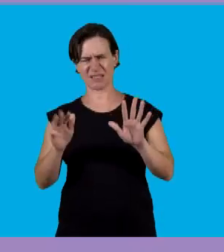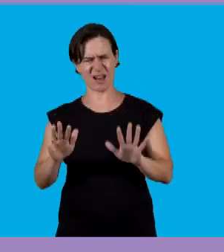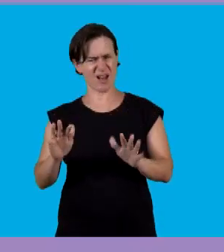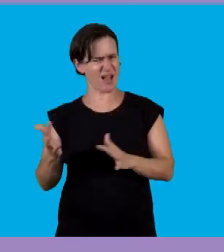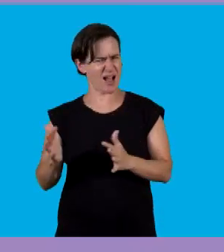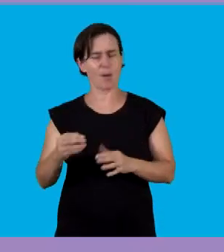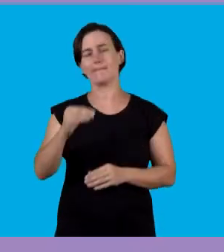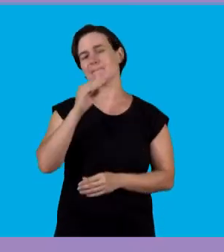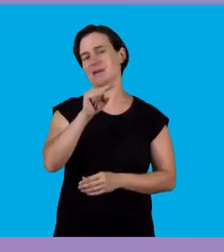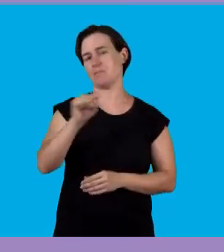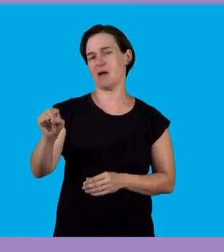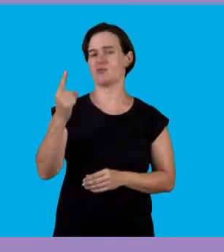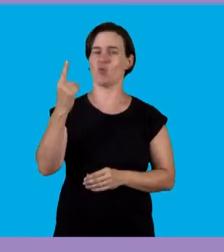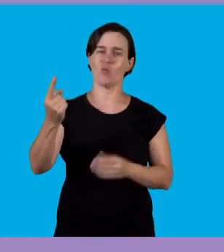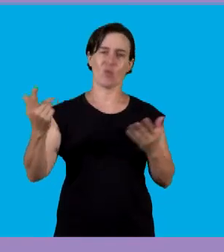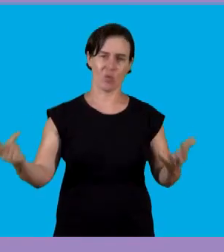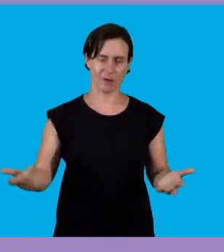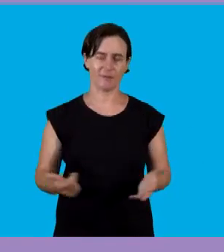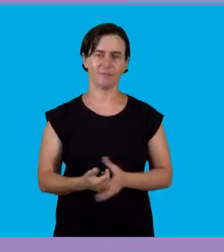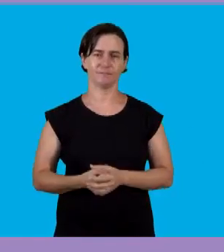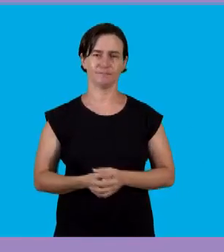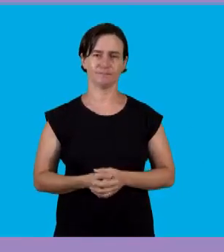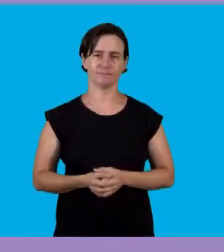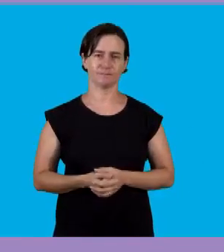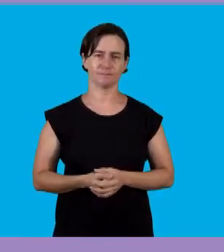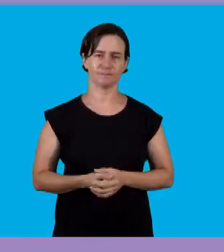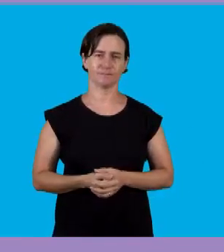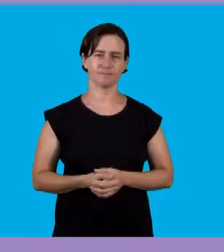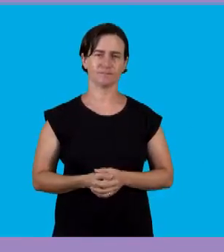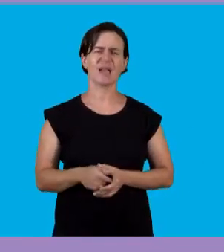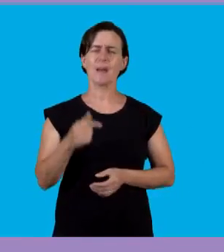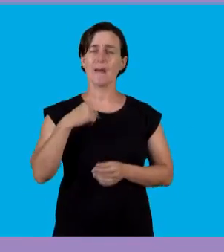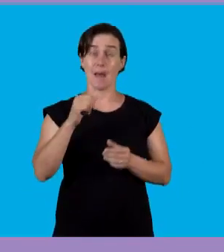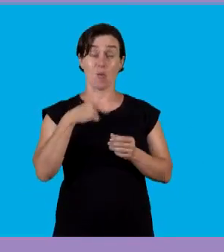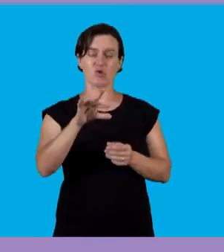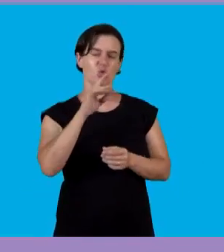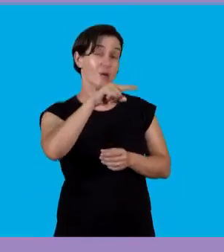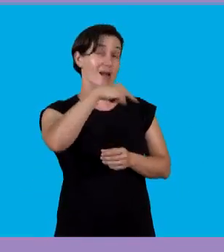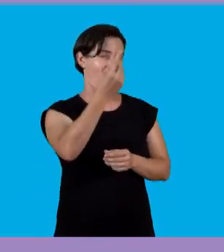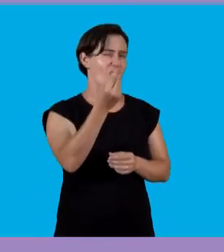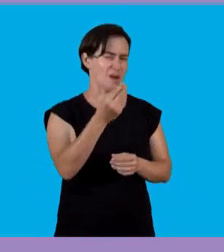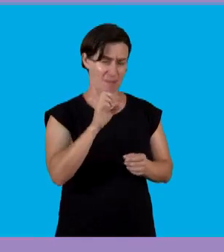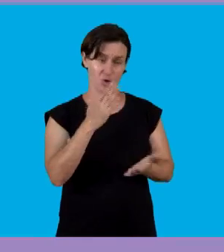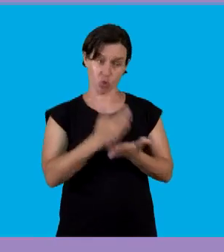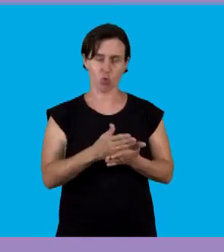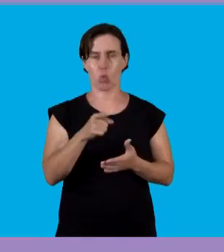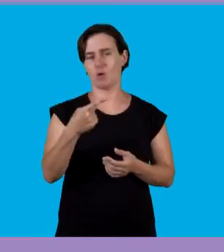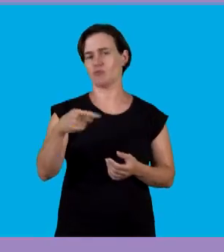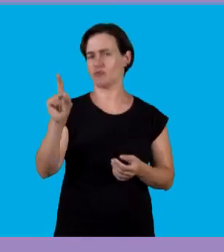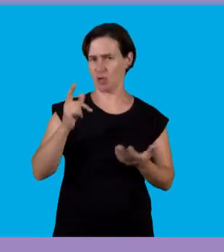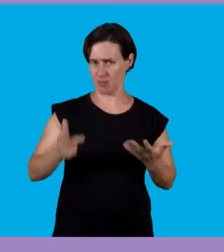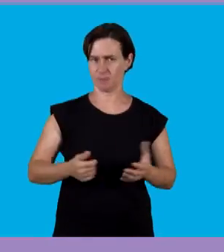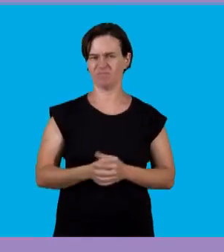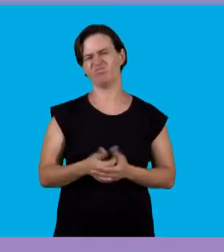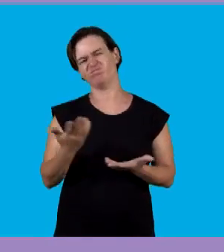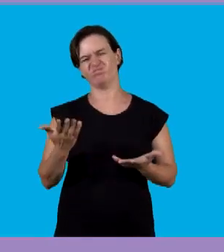going to subtract 1 to get to our 9. Let's look with another input value and output